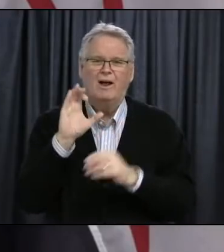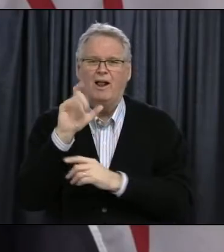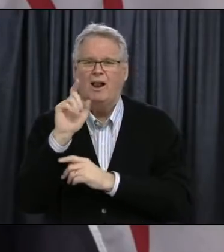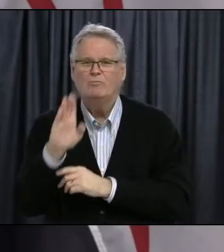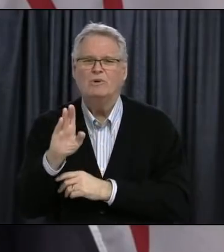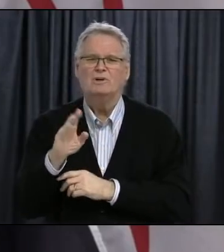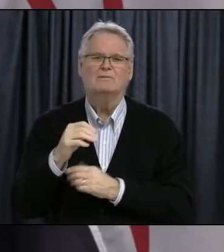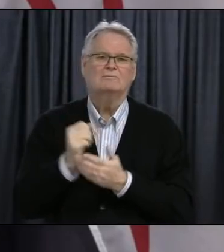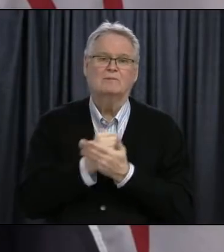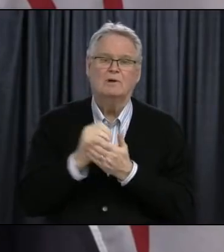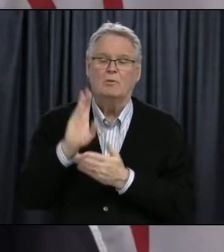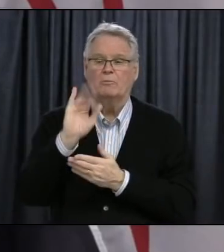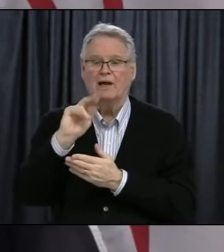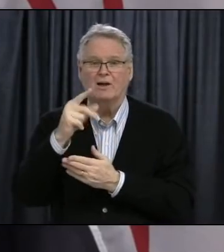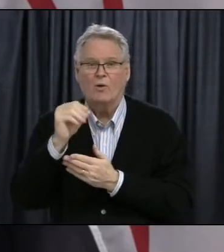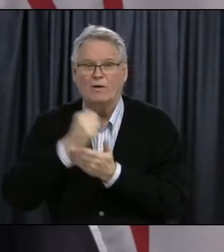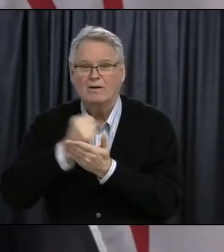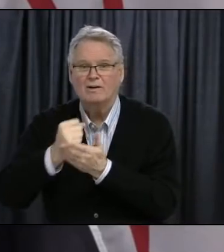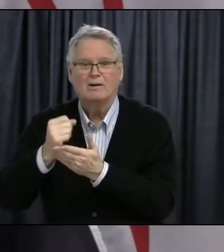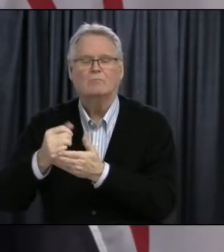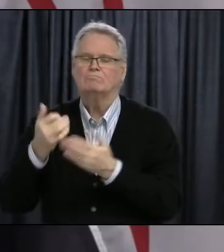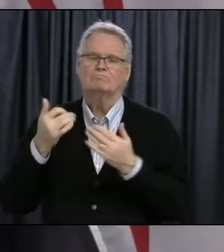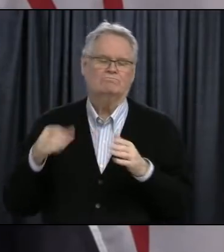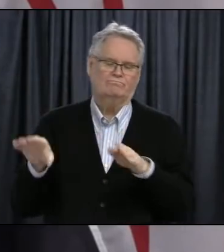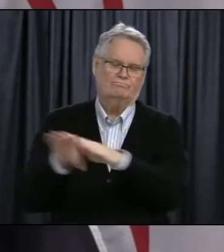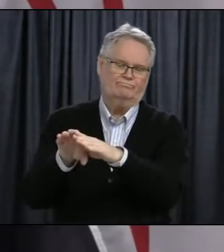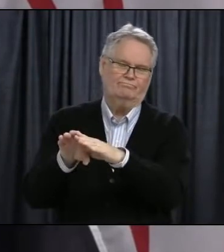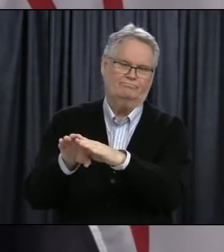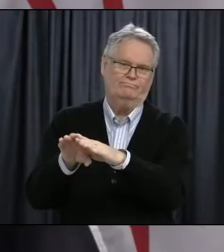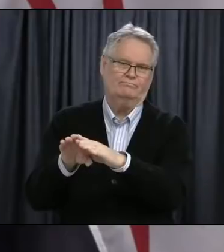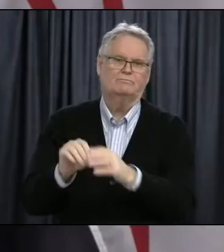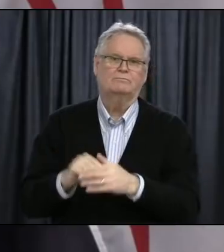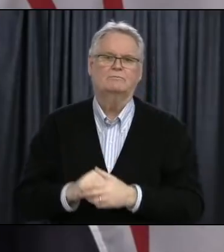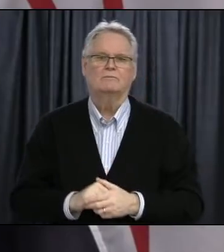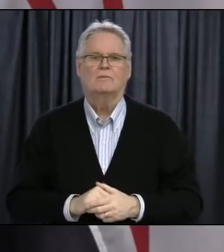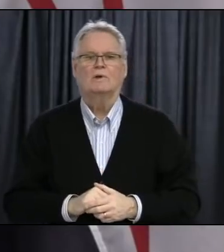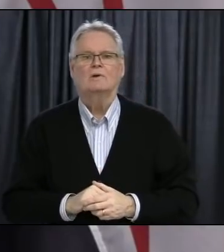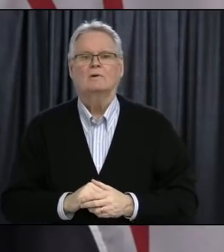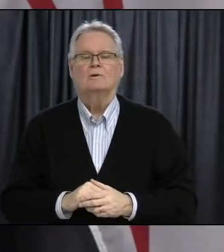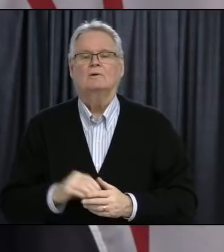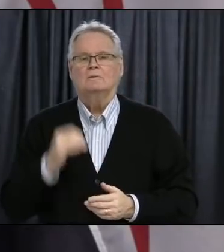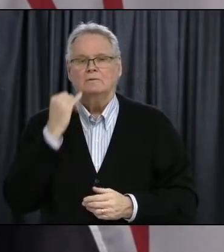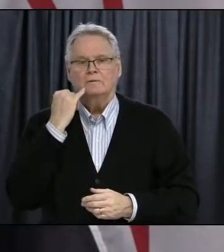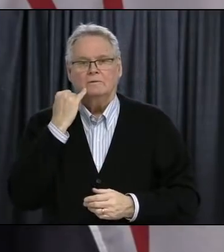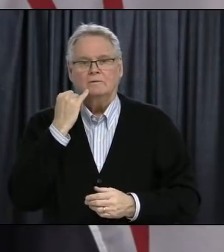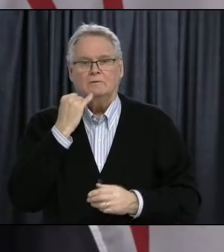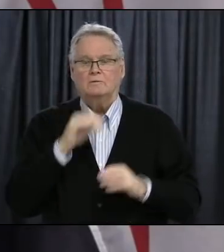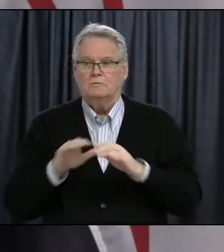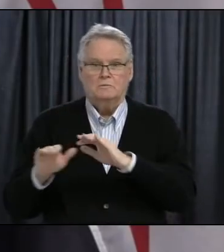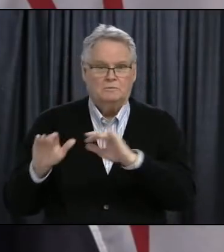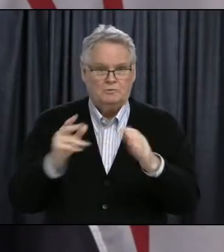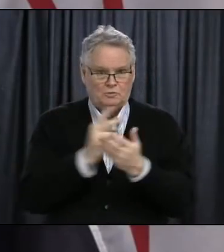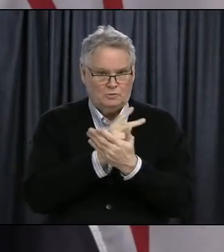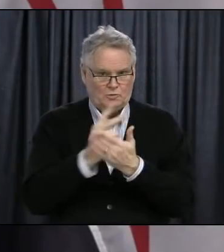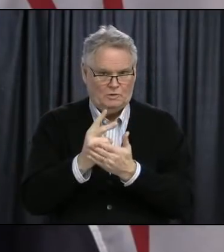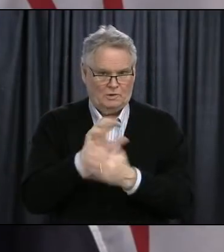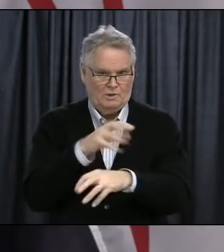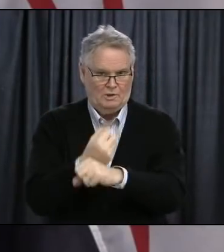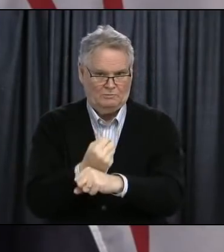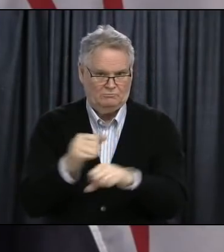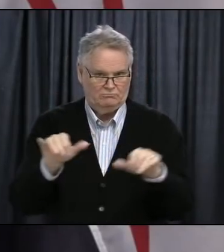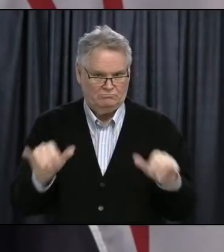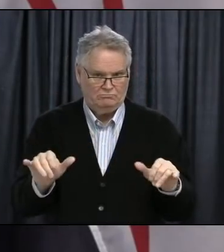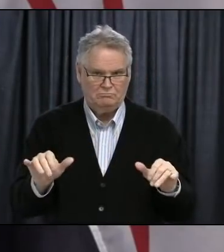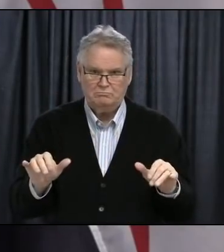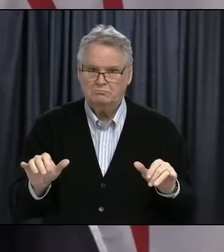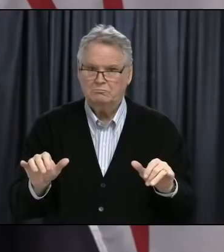goes well, then these areas can move to alert level 3 in 2 weeks. We will be assessing the epidemiology and compliance with